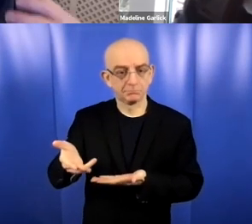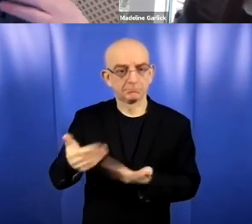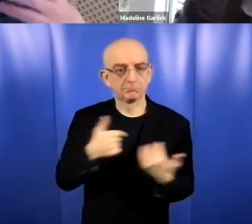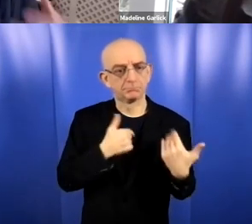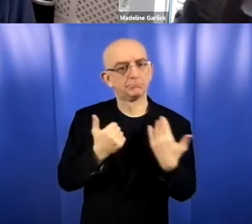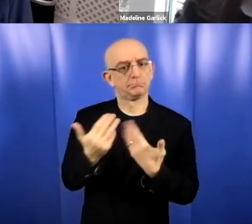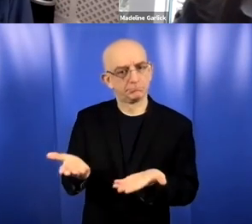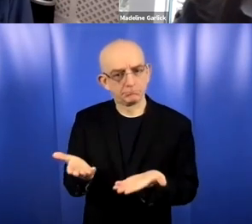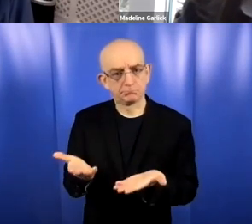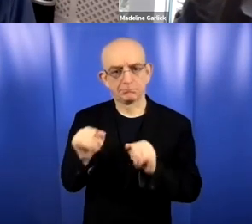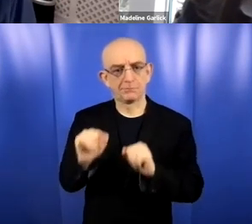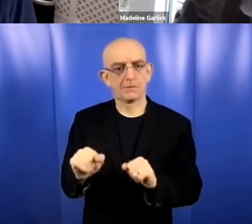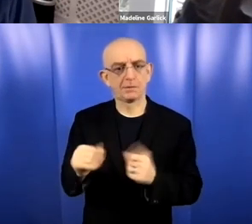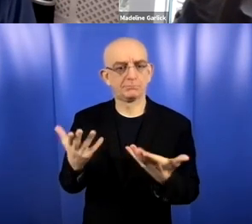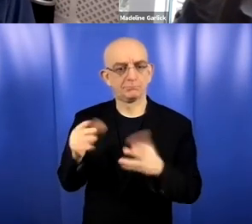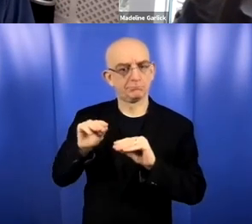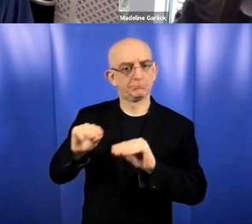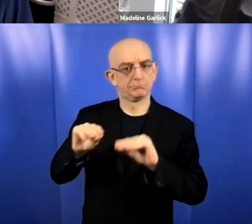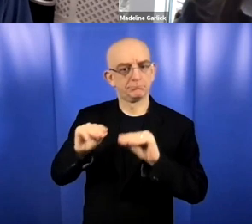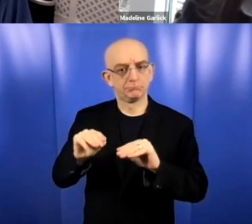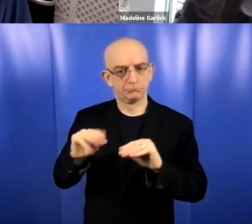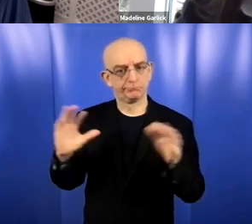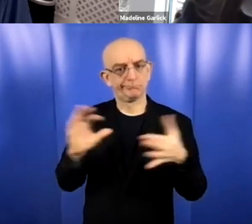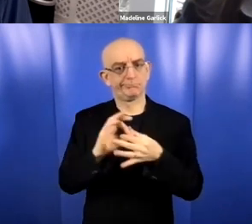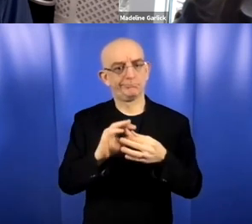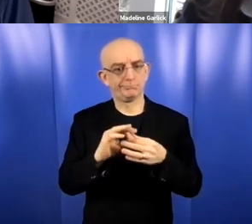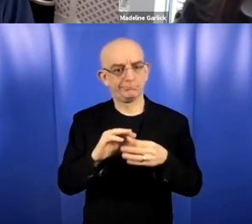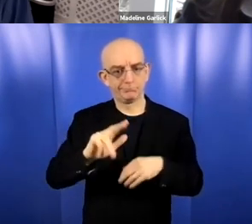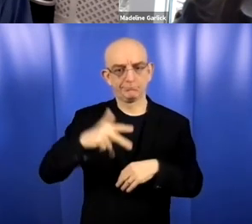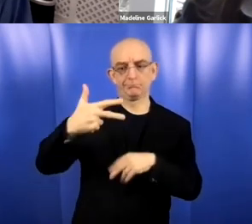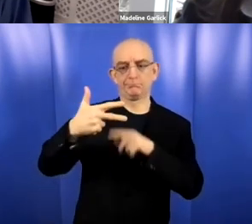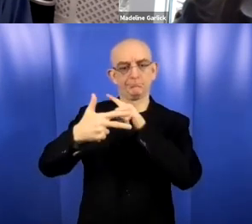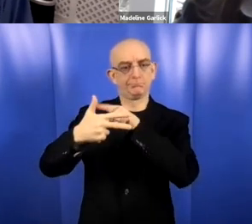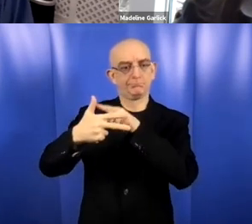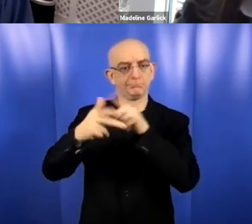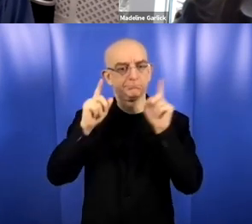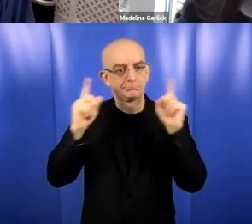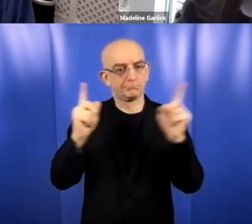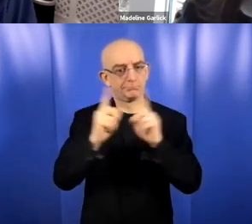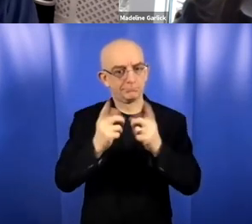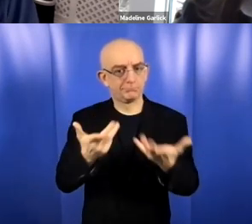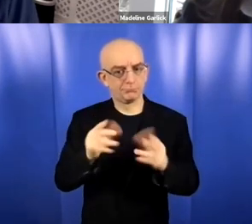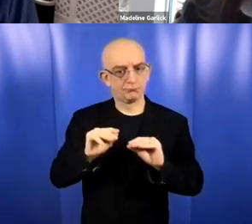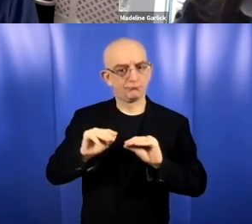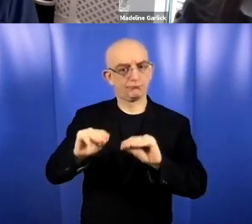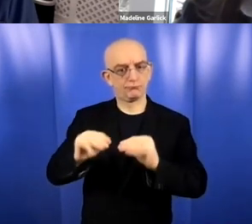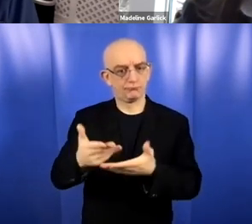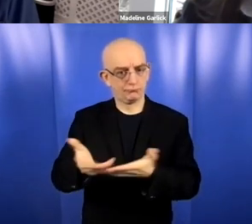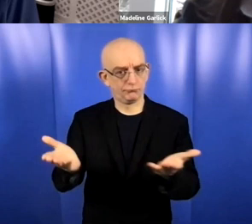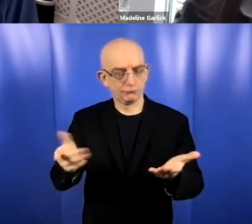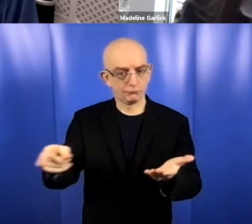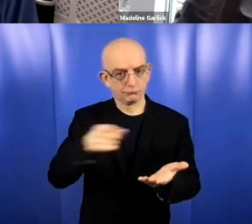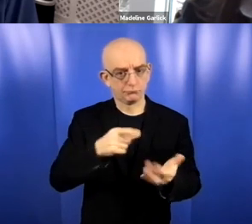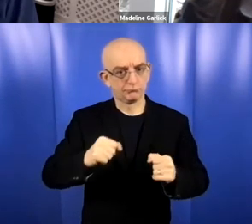more readily for tertiary level refugees? It's got to be